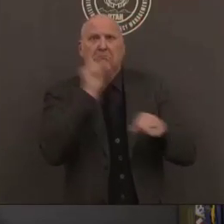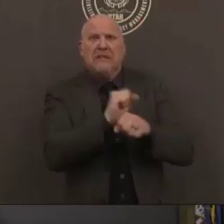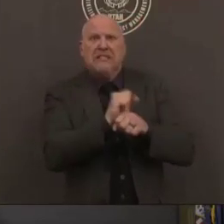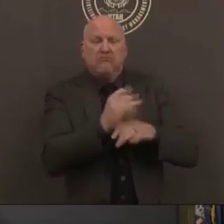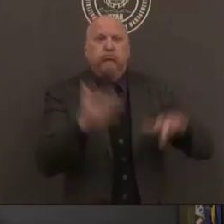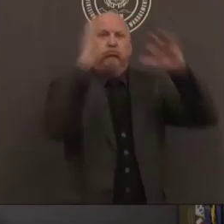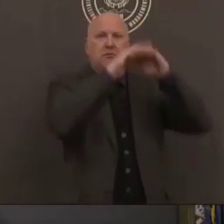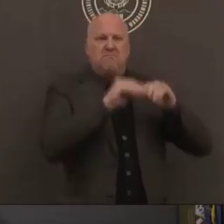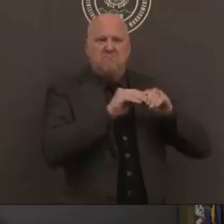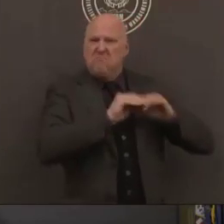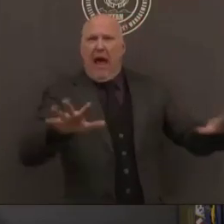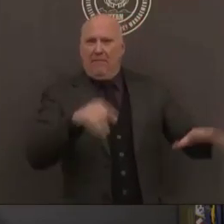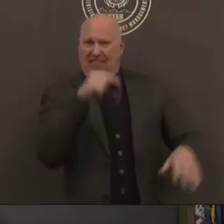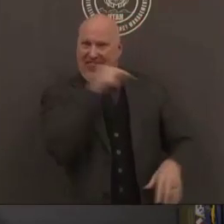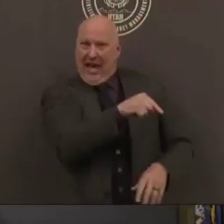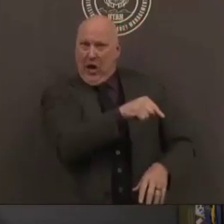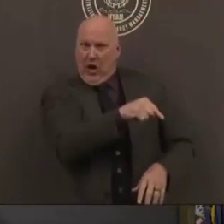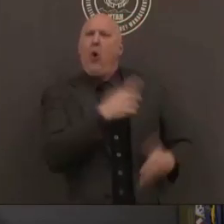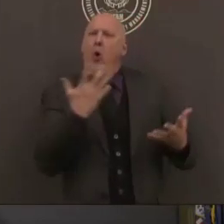guidelines.